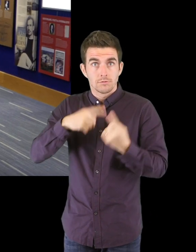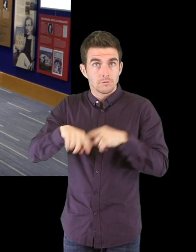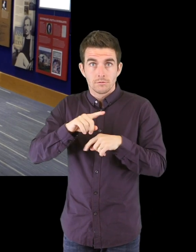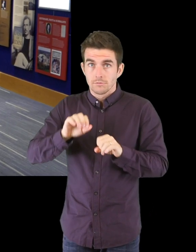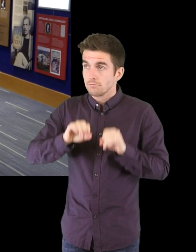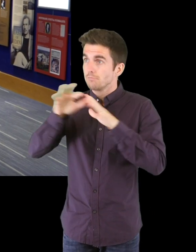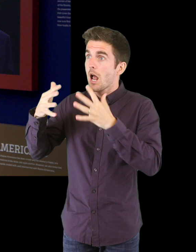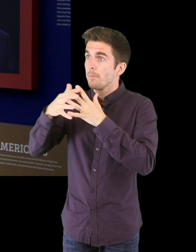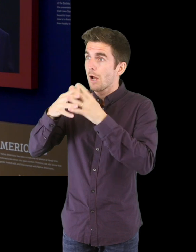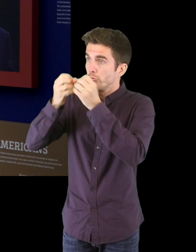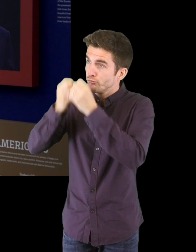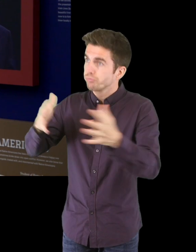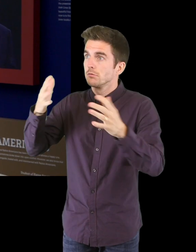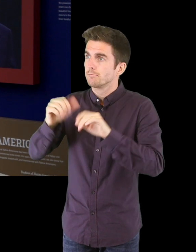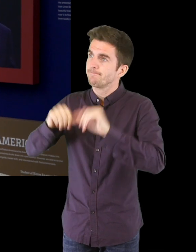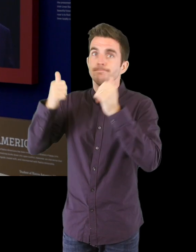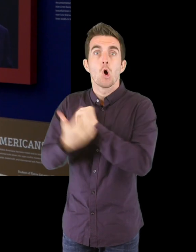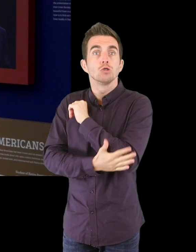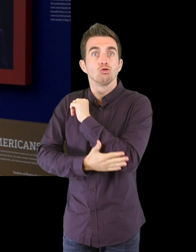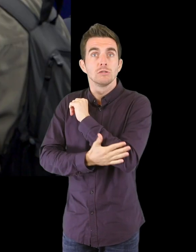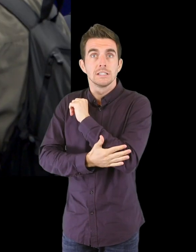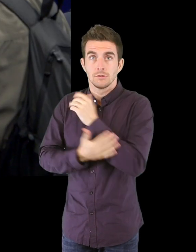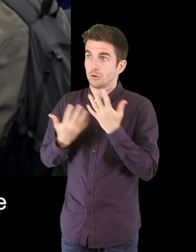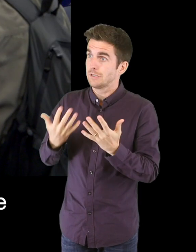played in making America the nation she is today.